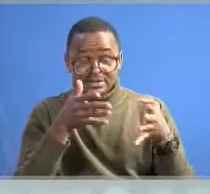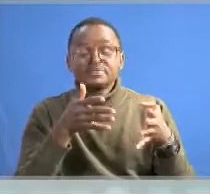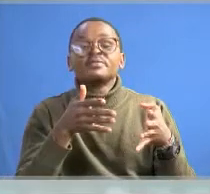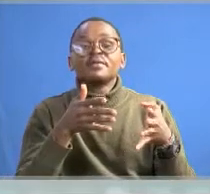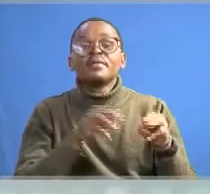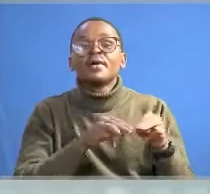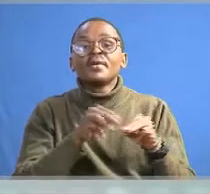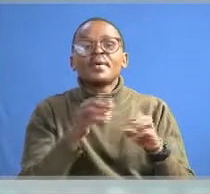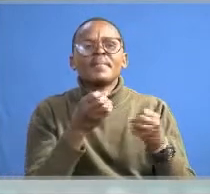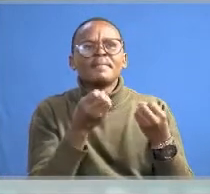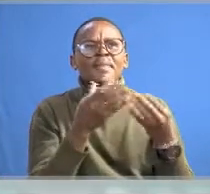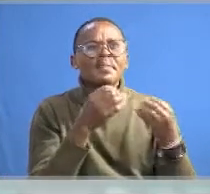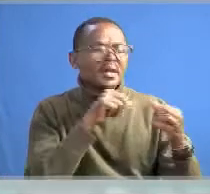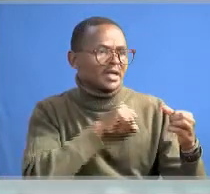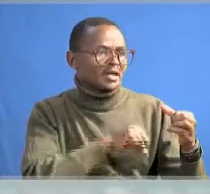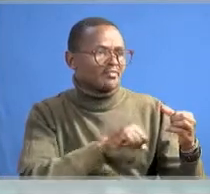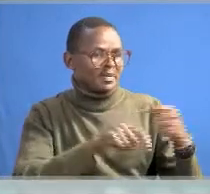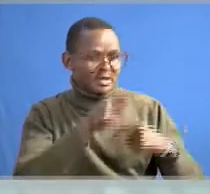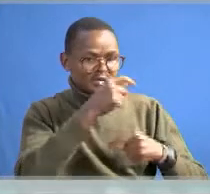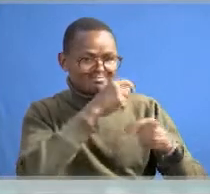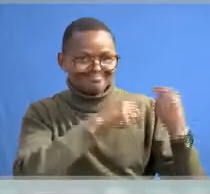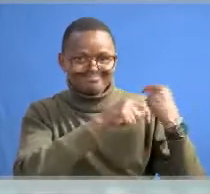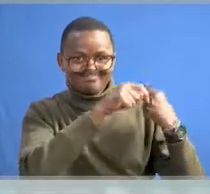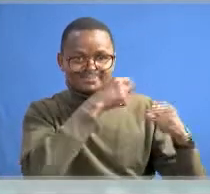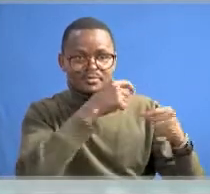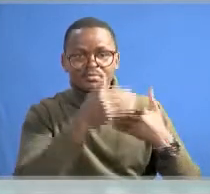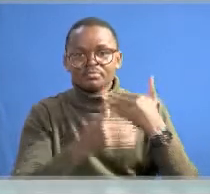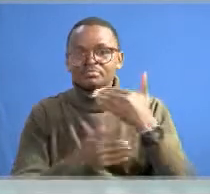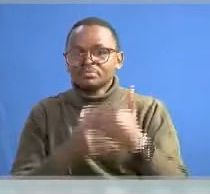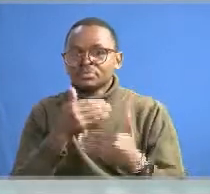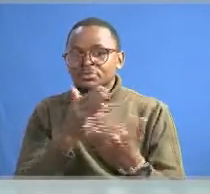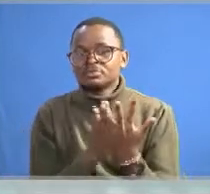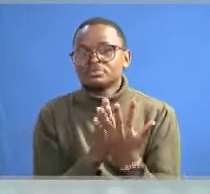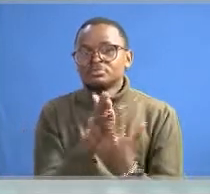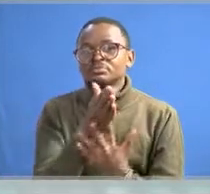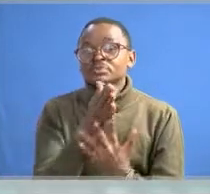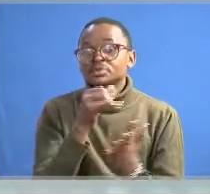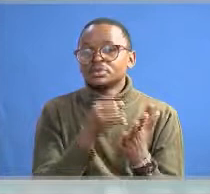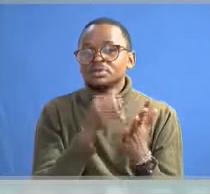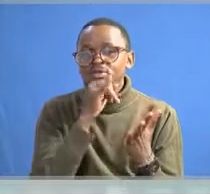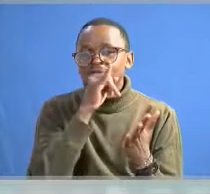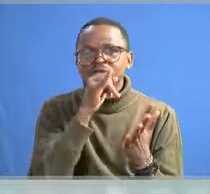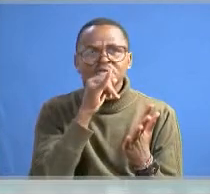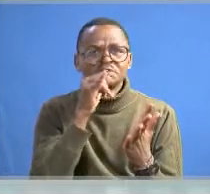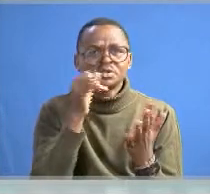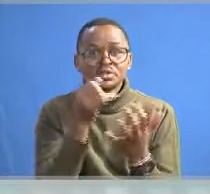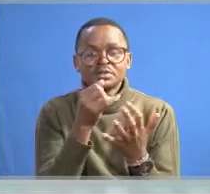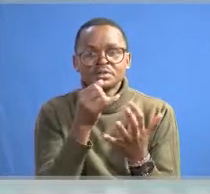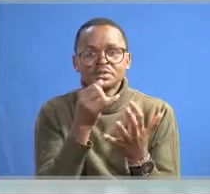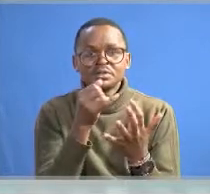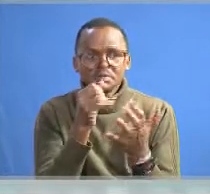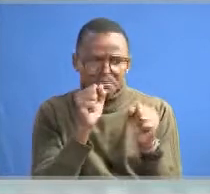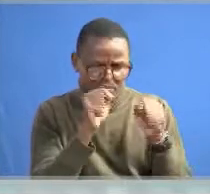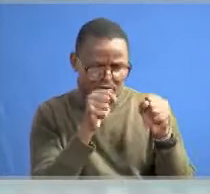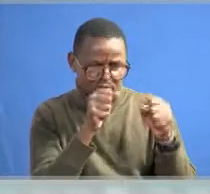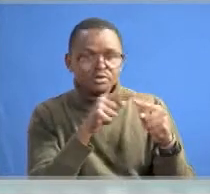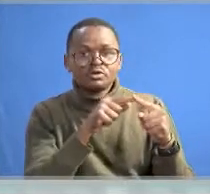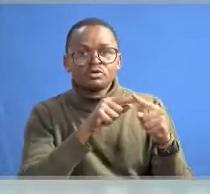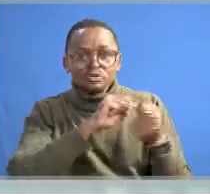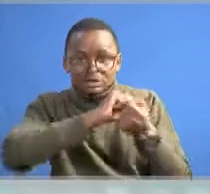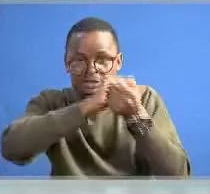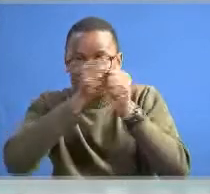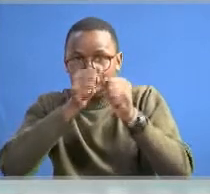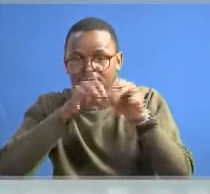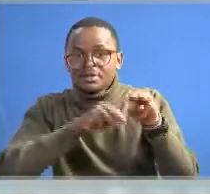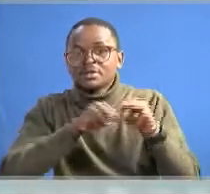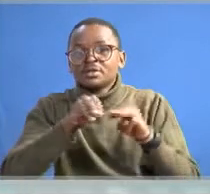offers many advantages over traditional manufacturing process, though it is unlikely to replace many traditional manufacturing